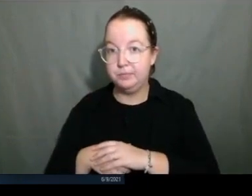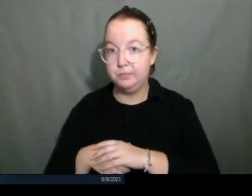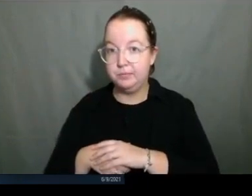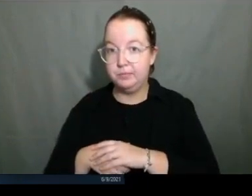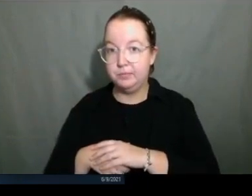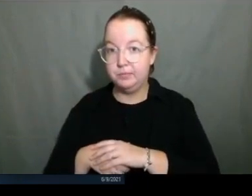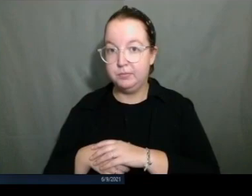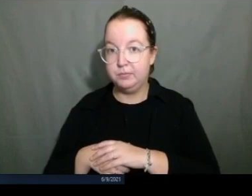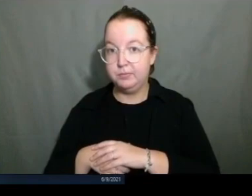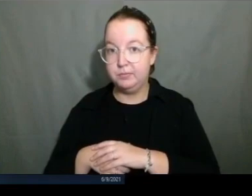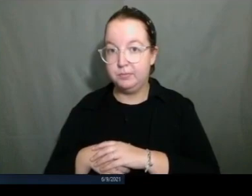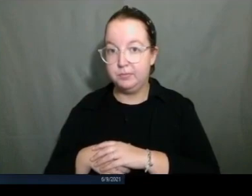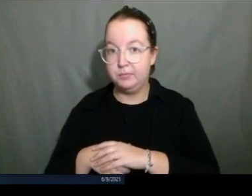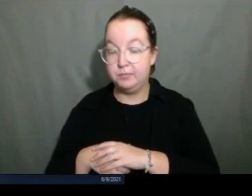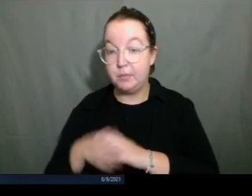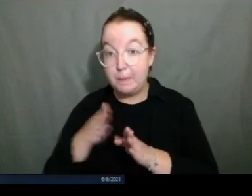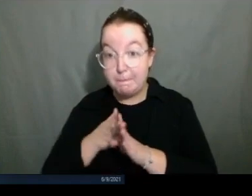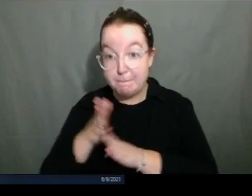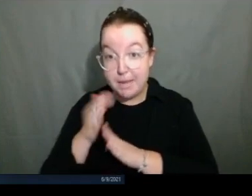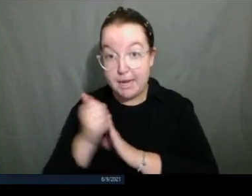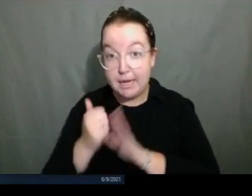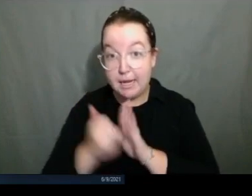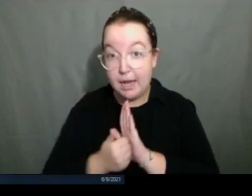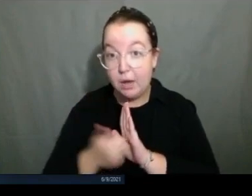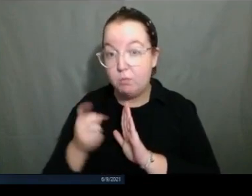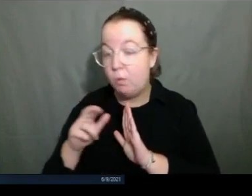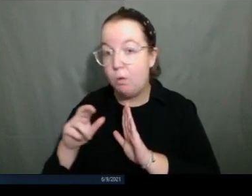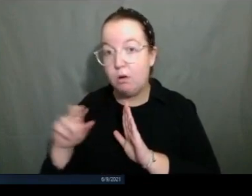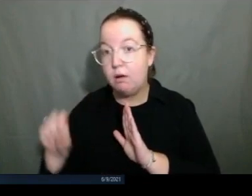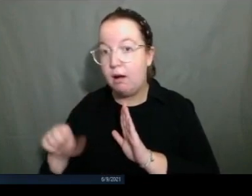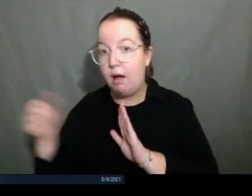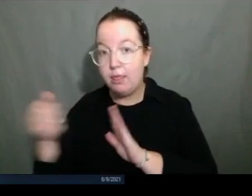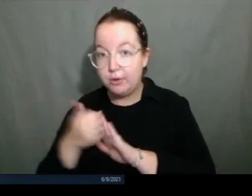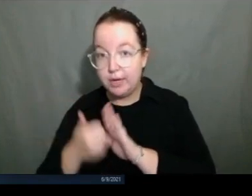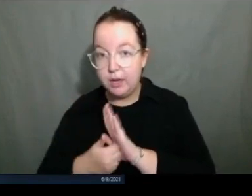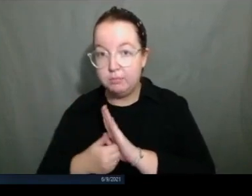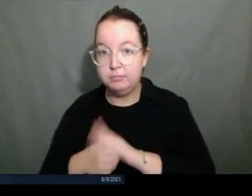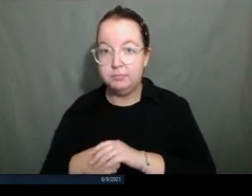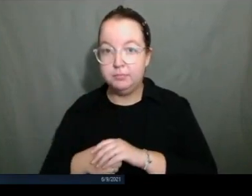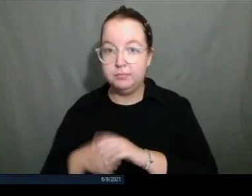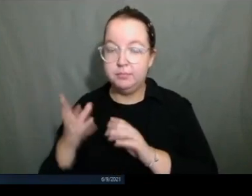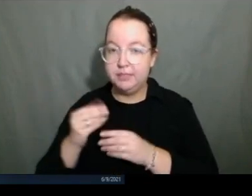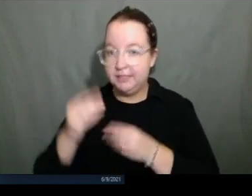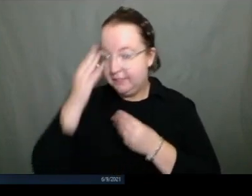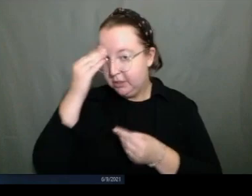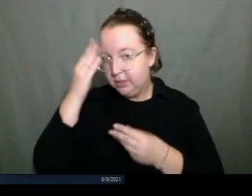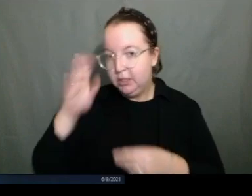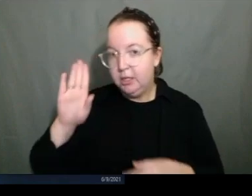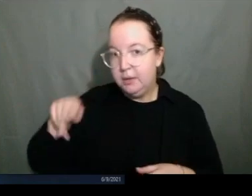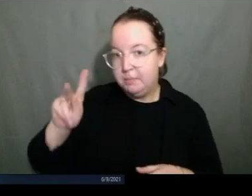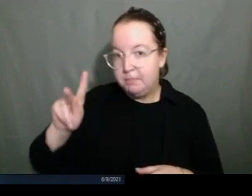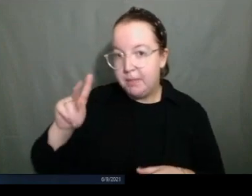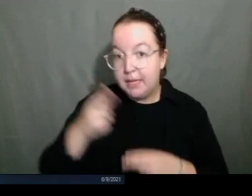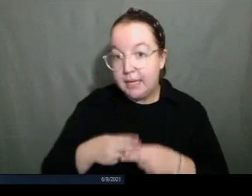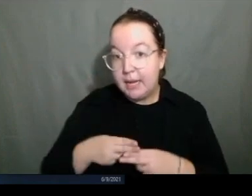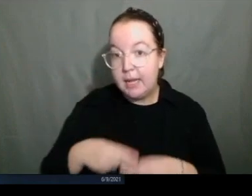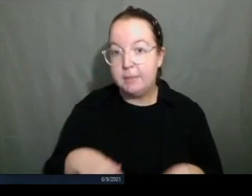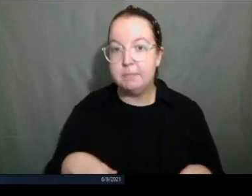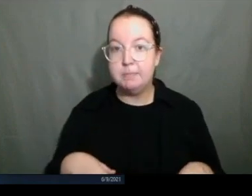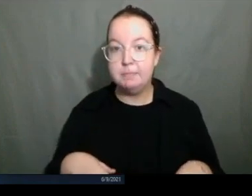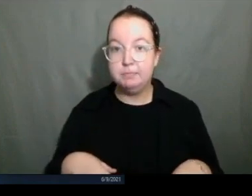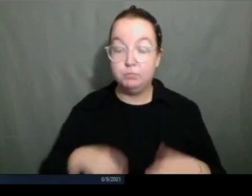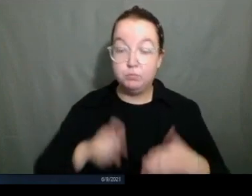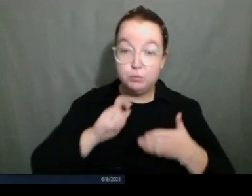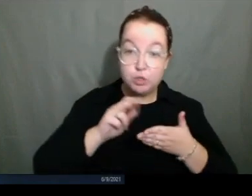Select whether you want it to be your main account, and then you would just enter the bank name, whether it's a checking